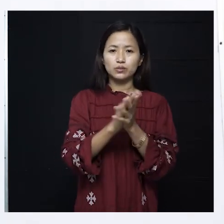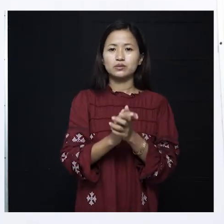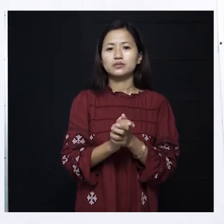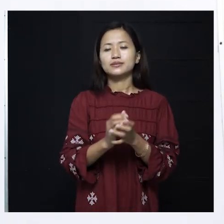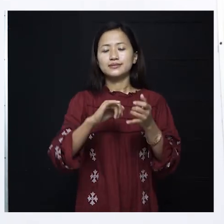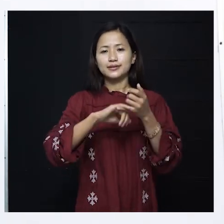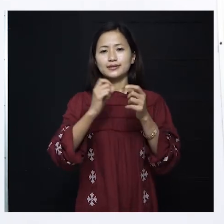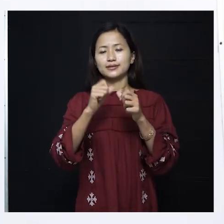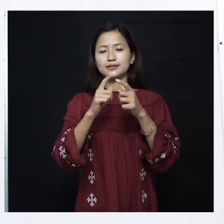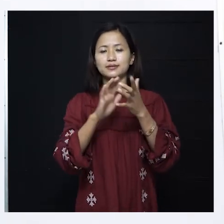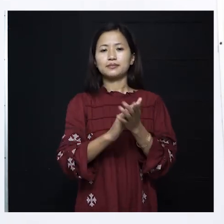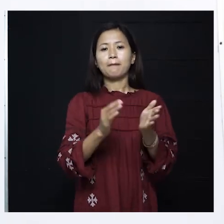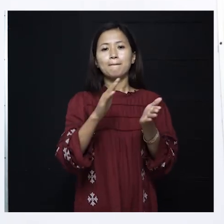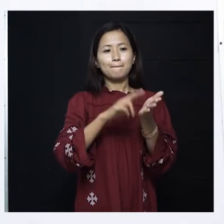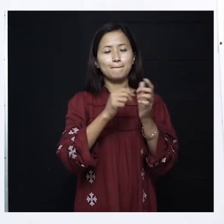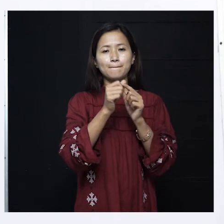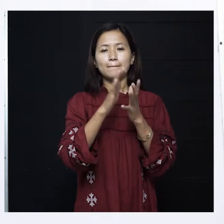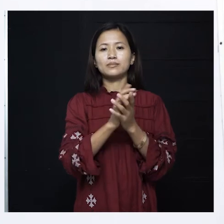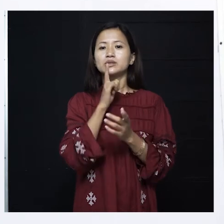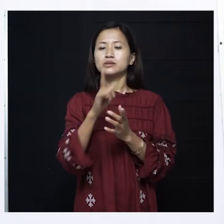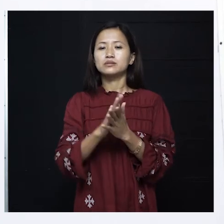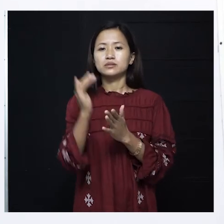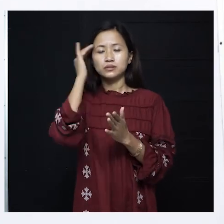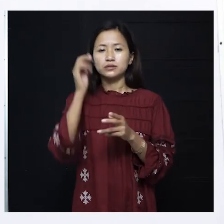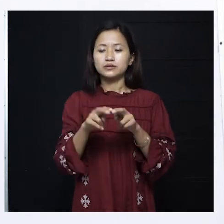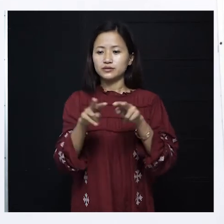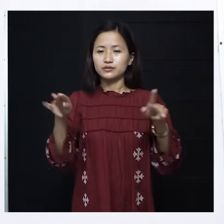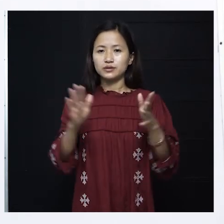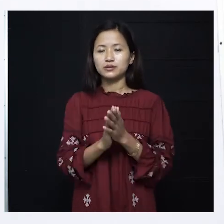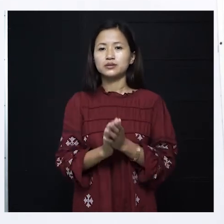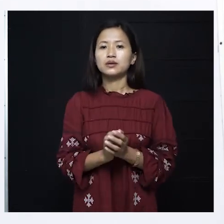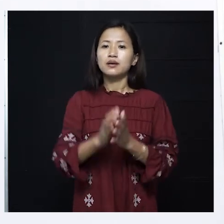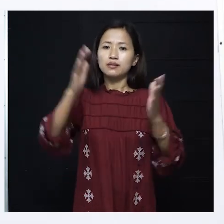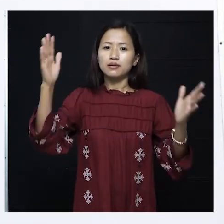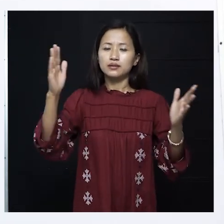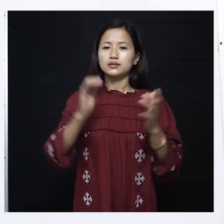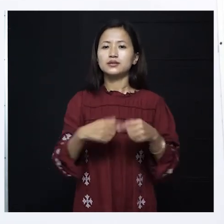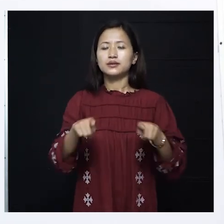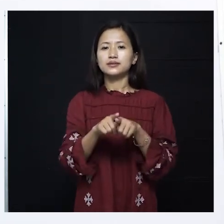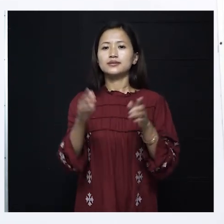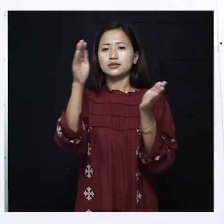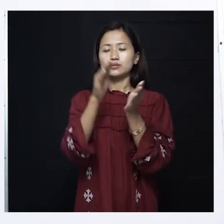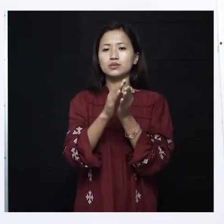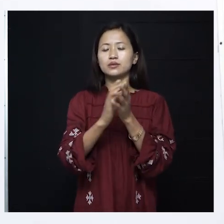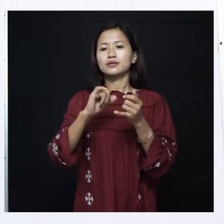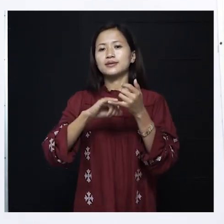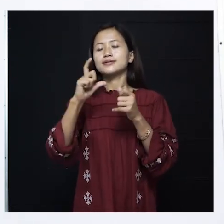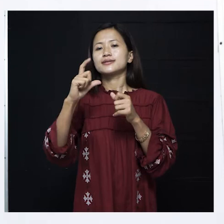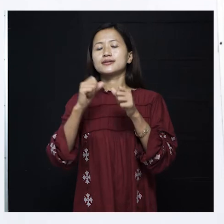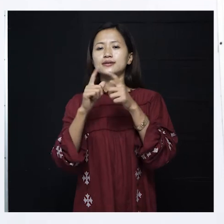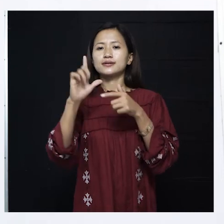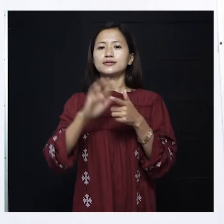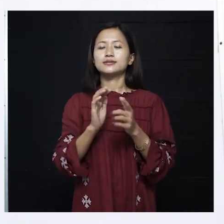map. And as I've said before, make sure you know the difference between the large scale and the small scale.